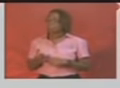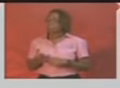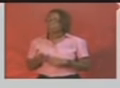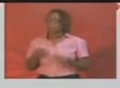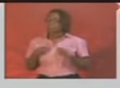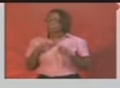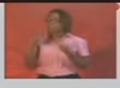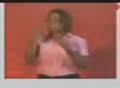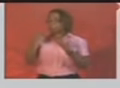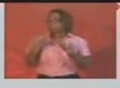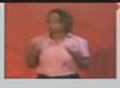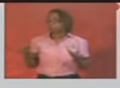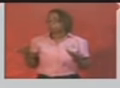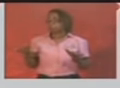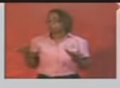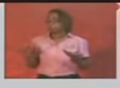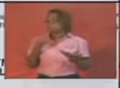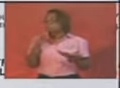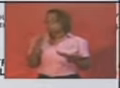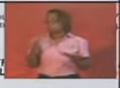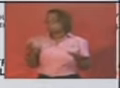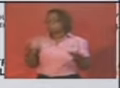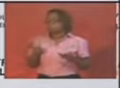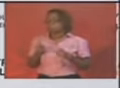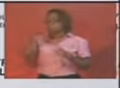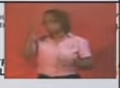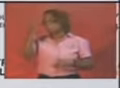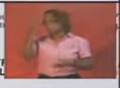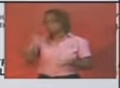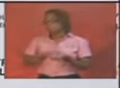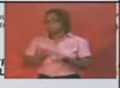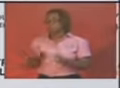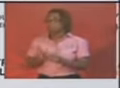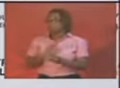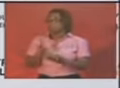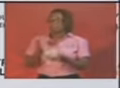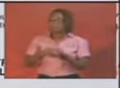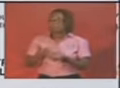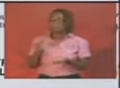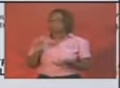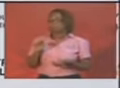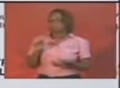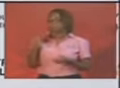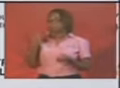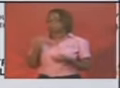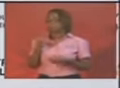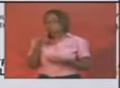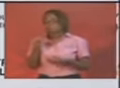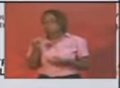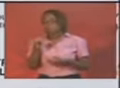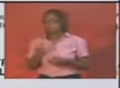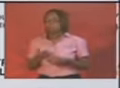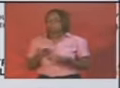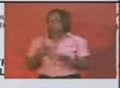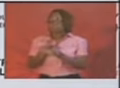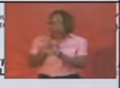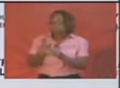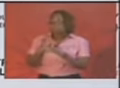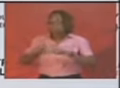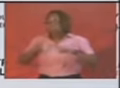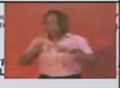I can get that to you. Thank you very much. And we go to Express, please, for a follow-up question.